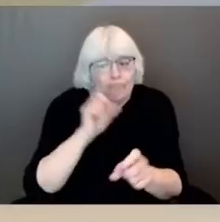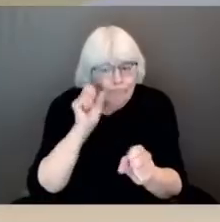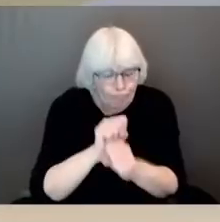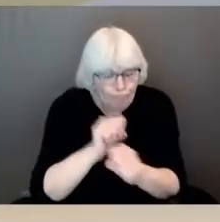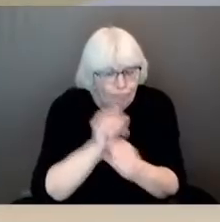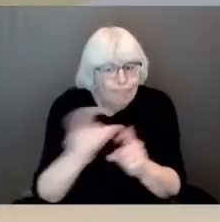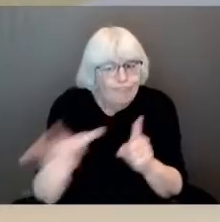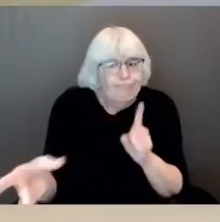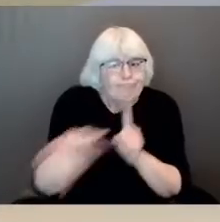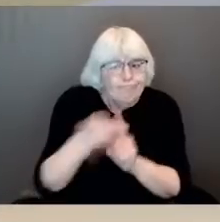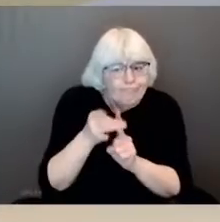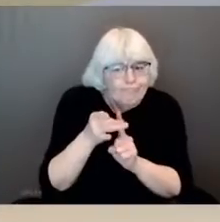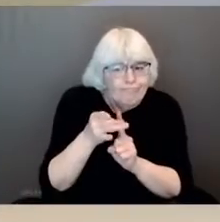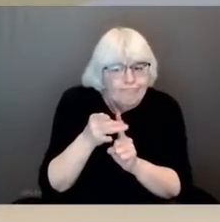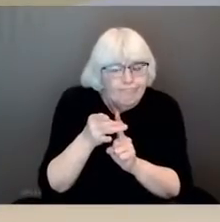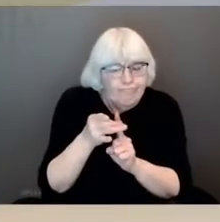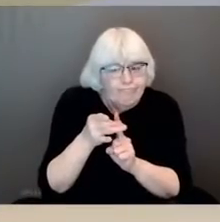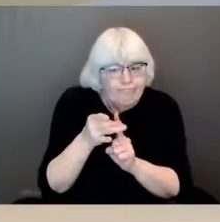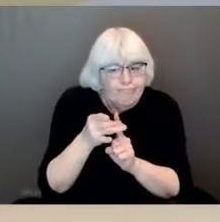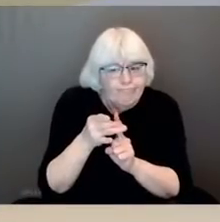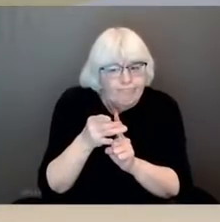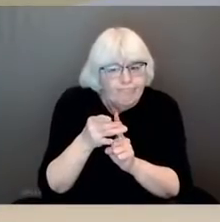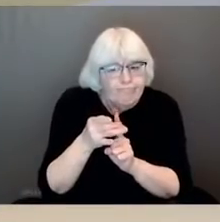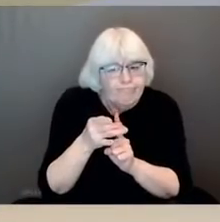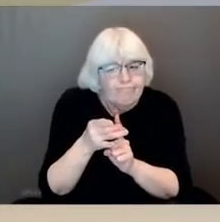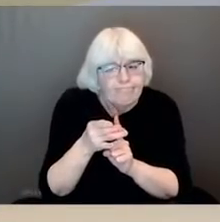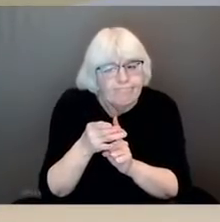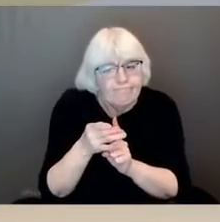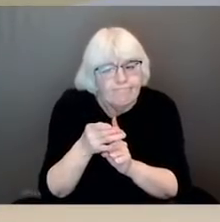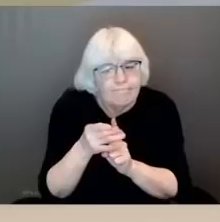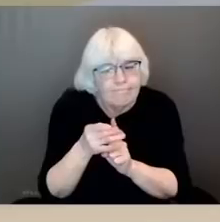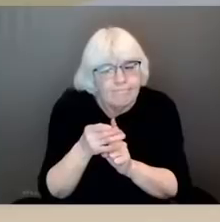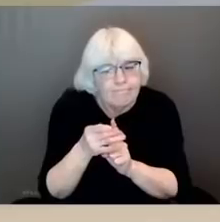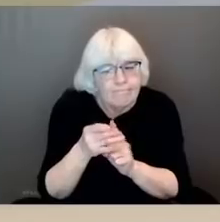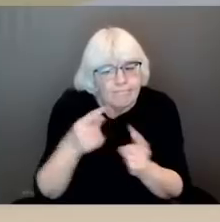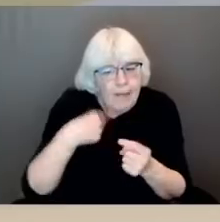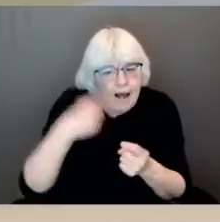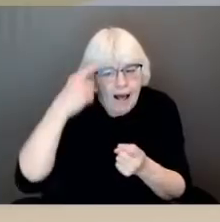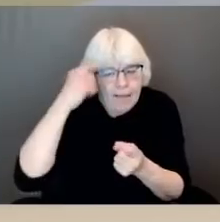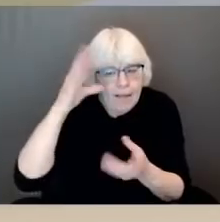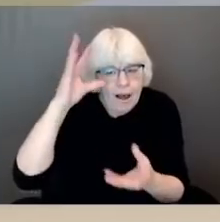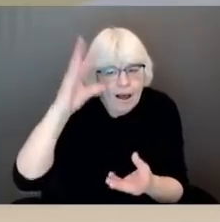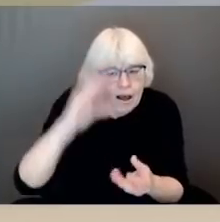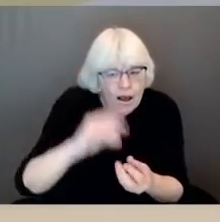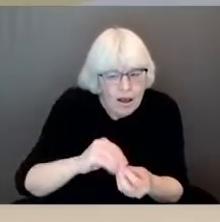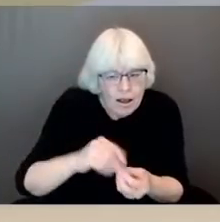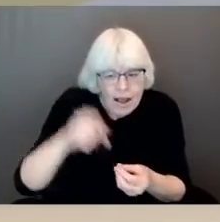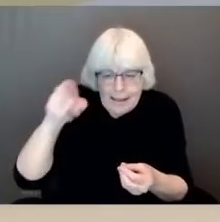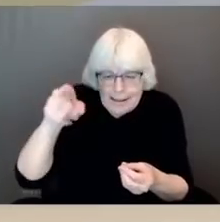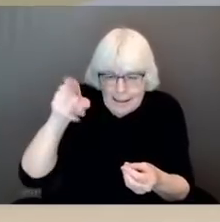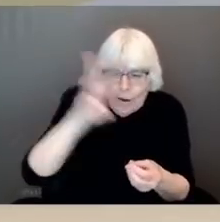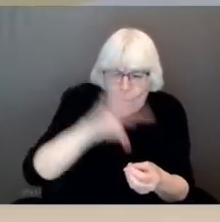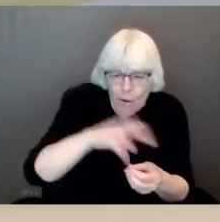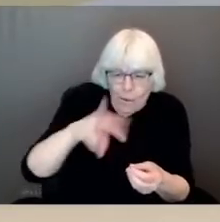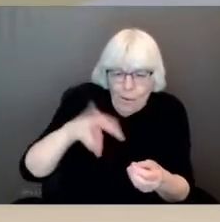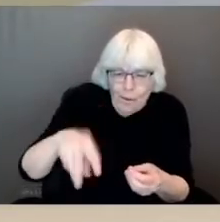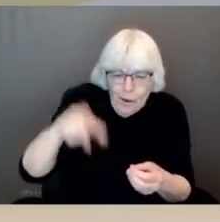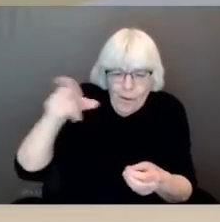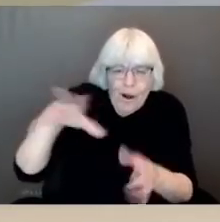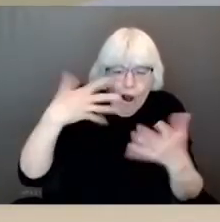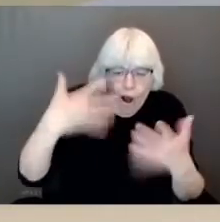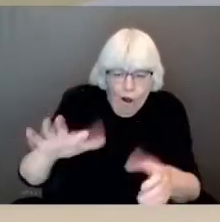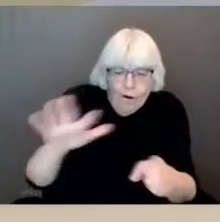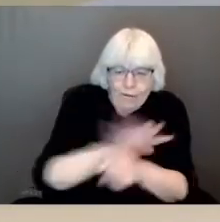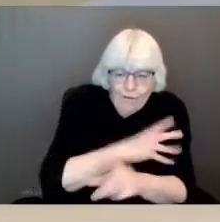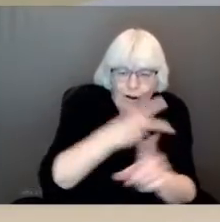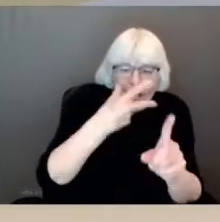our numbers, I believe, are on the website for fully vaccinated and partially vaccinated and unvaccinated